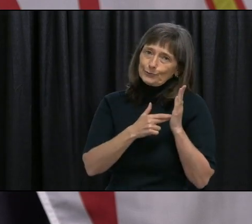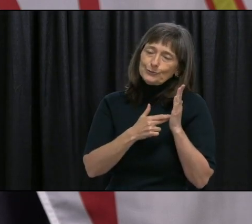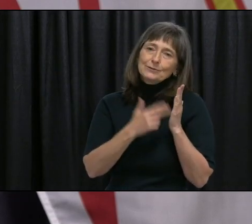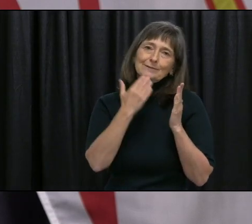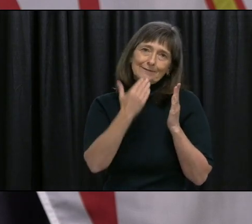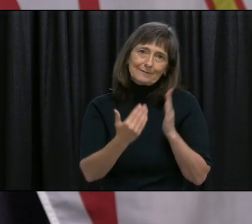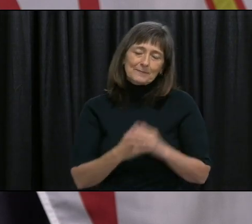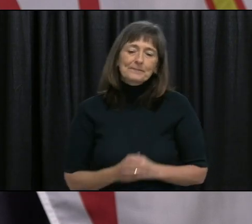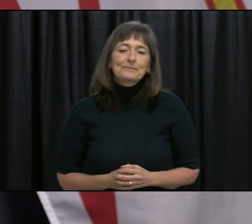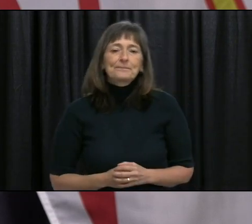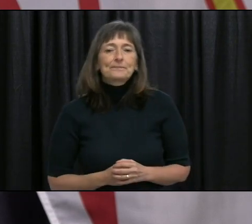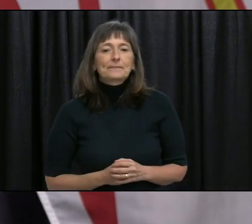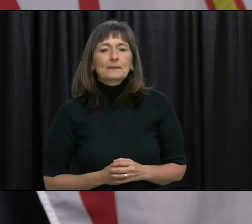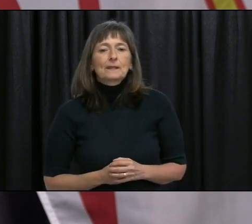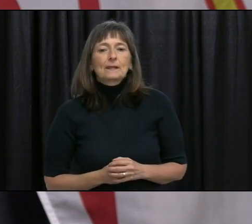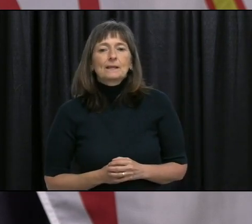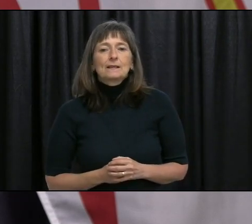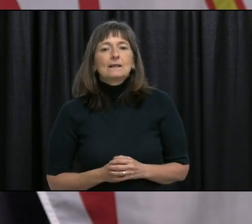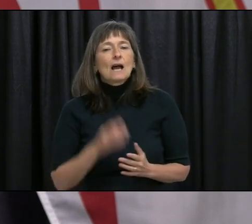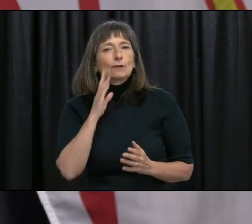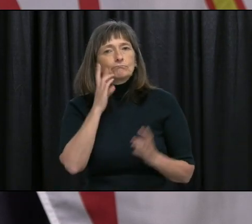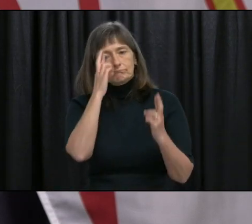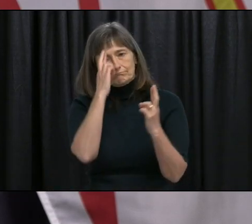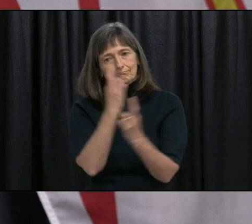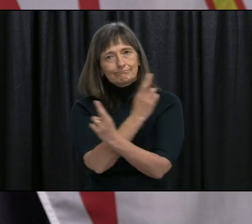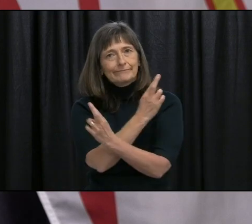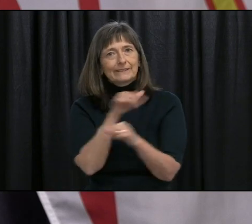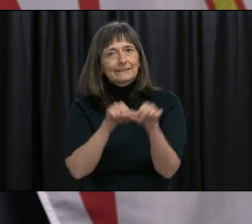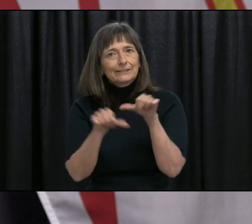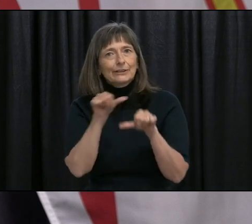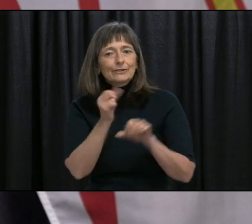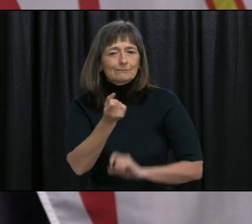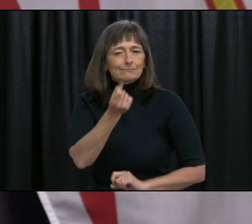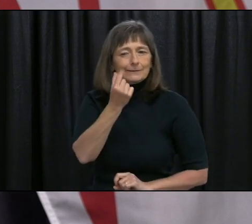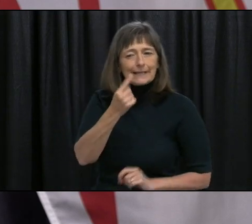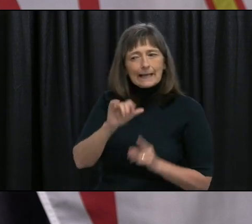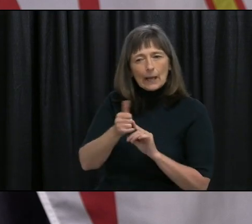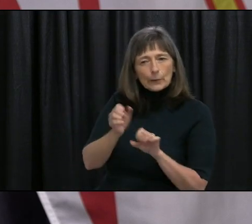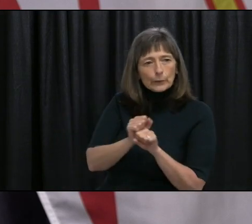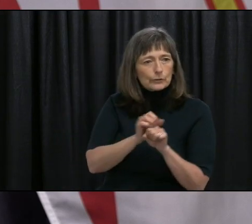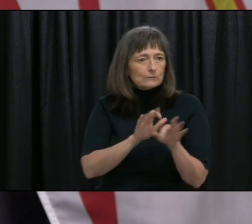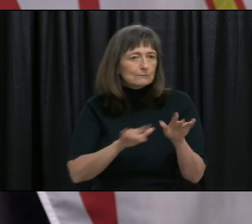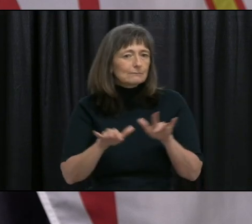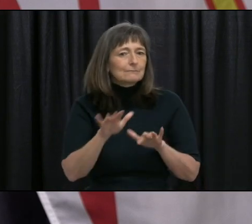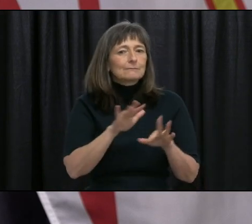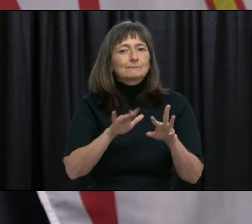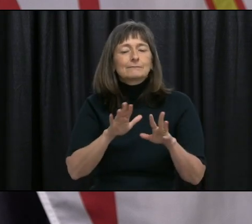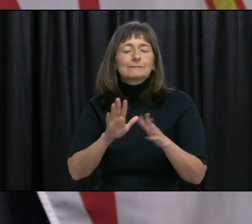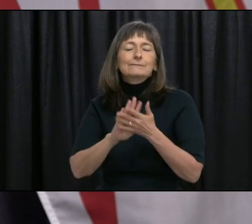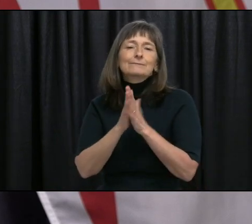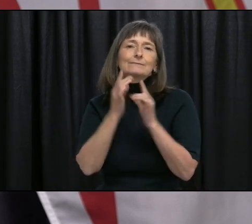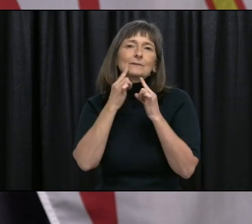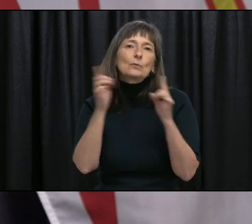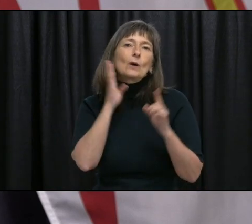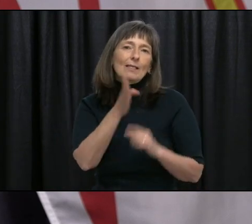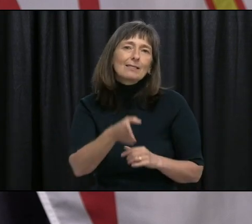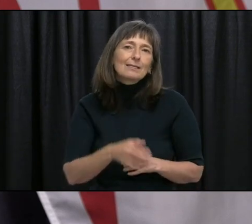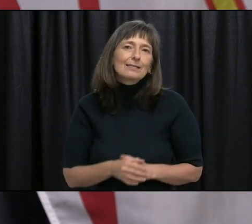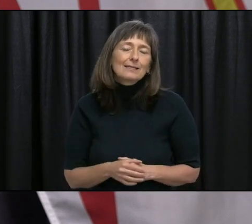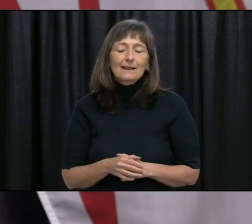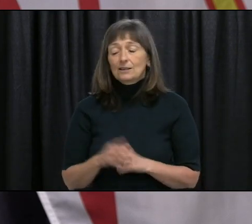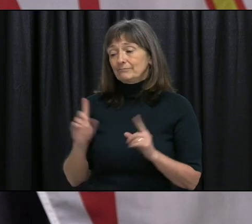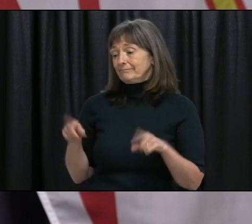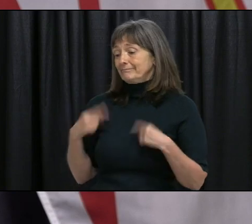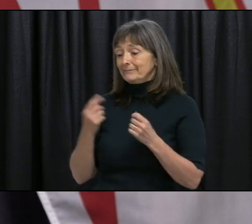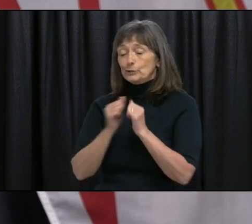place. I'm confident this mutual respect and understanding will continue to serve us all well. So together we have come a long way in this